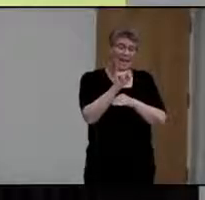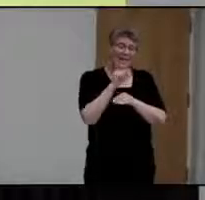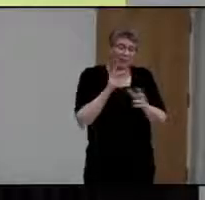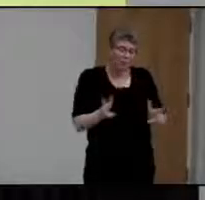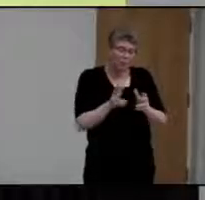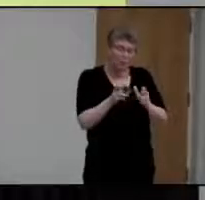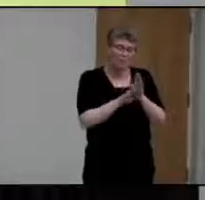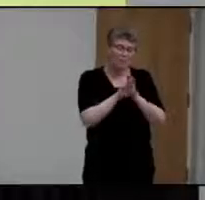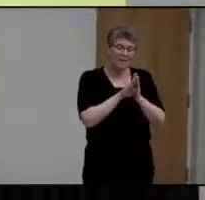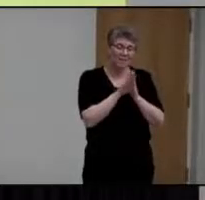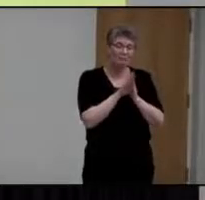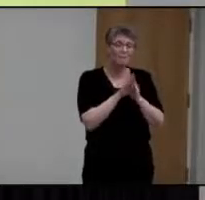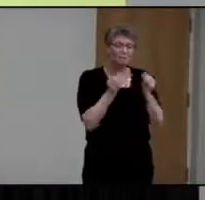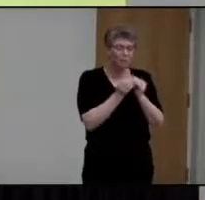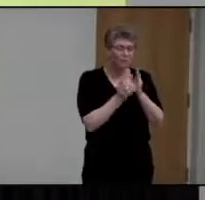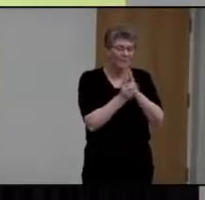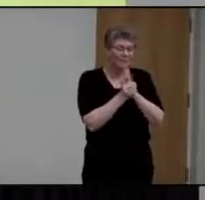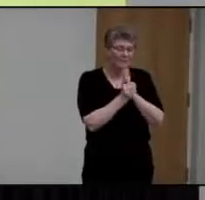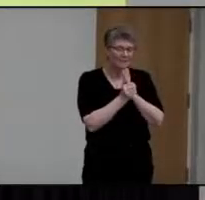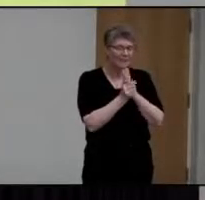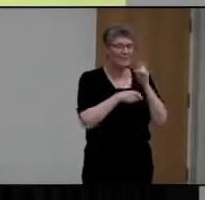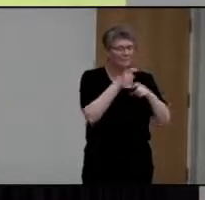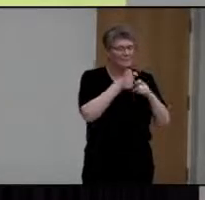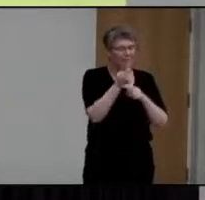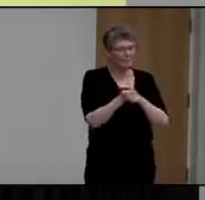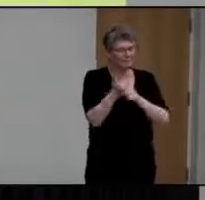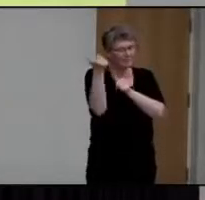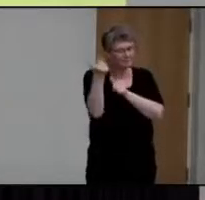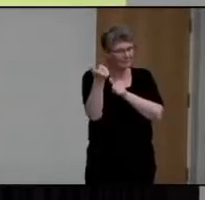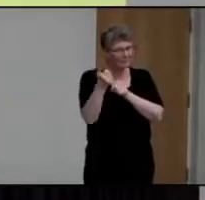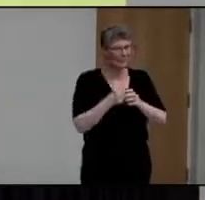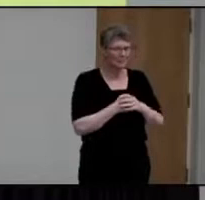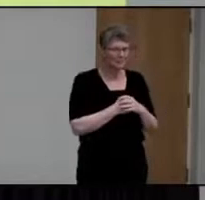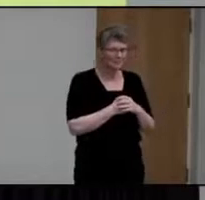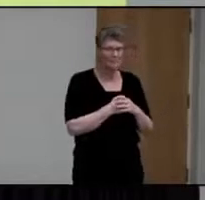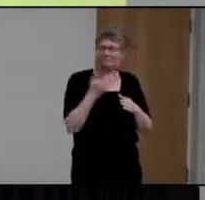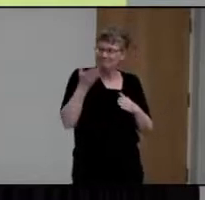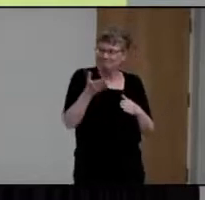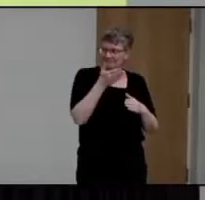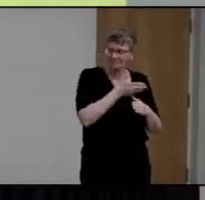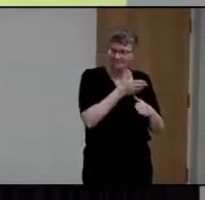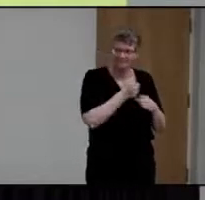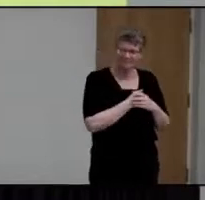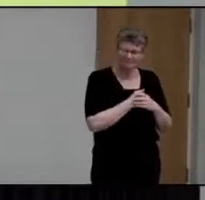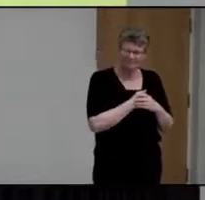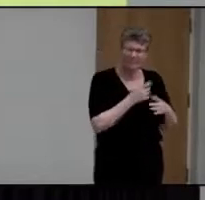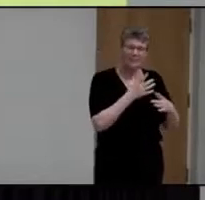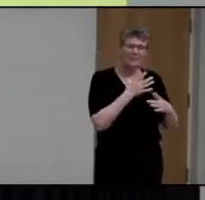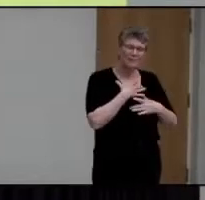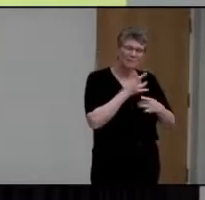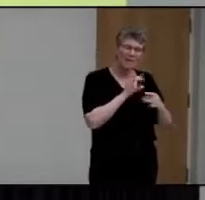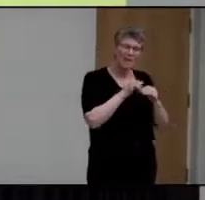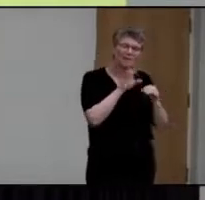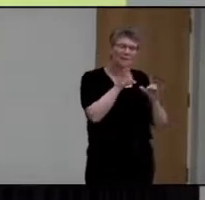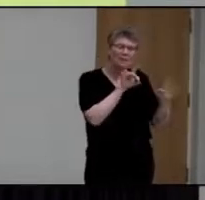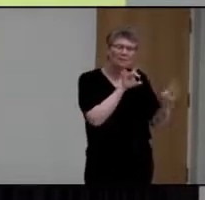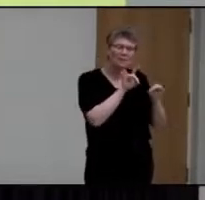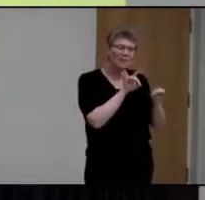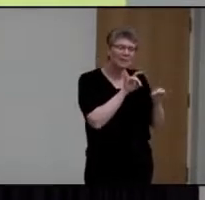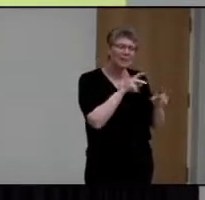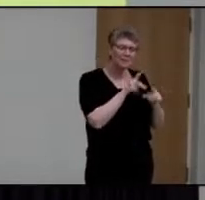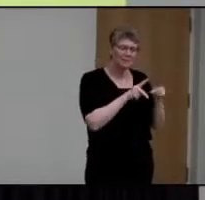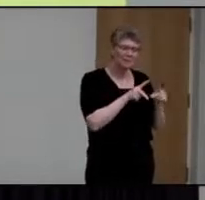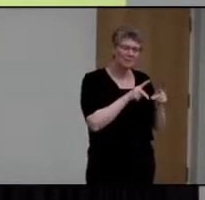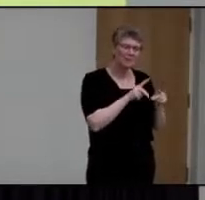one thing that's interesting about how we choose people comes to defining success. So I'm involved in a project with